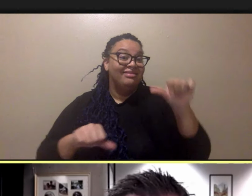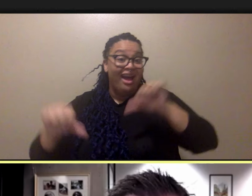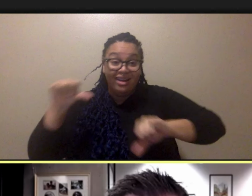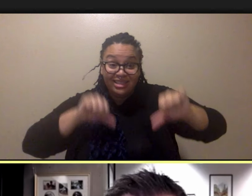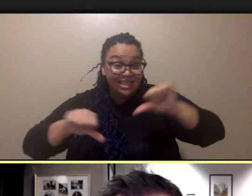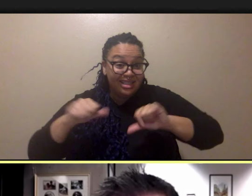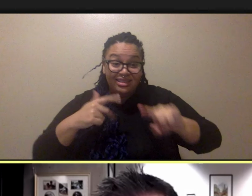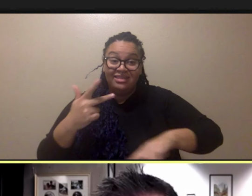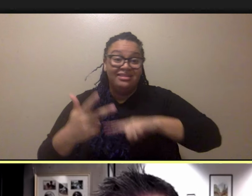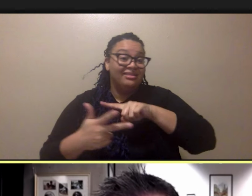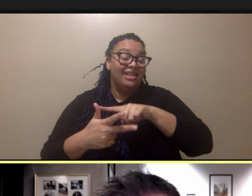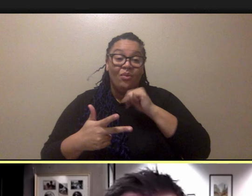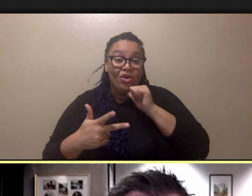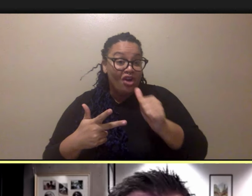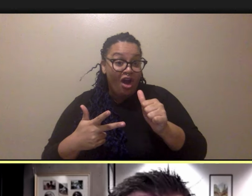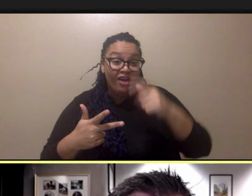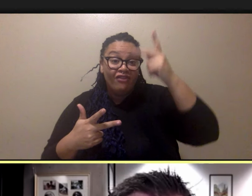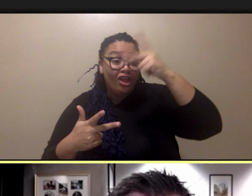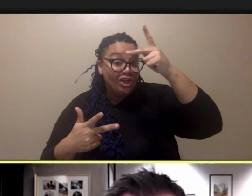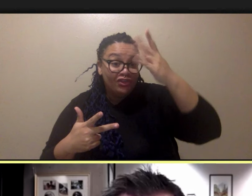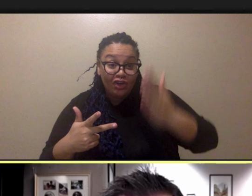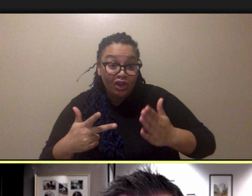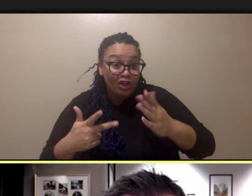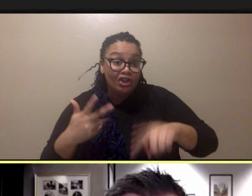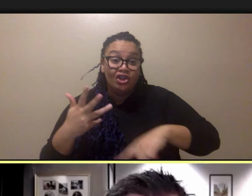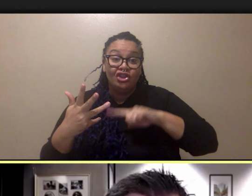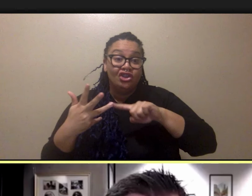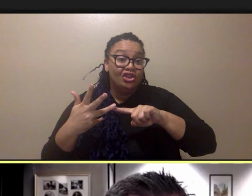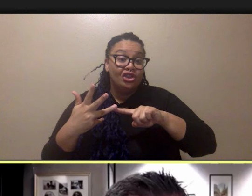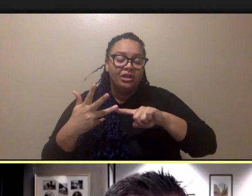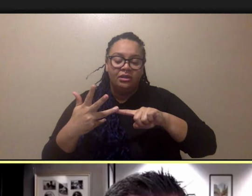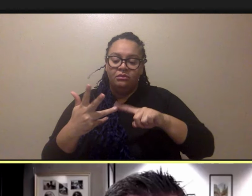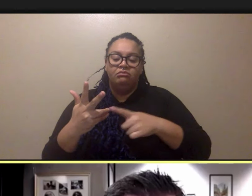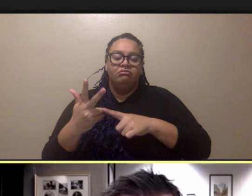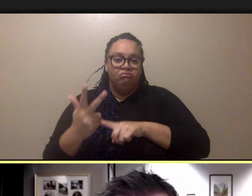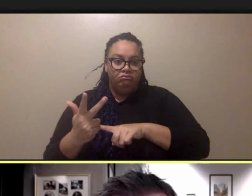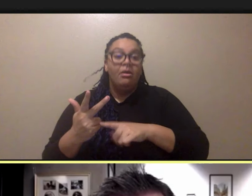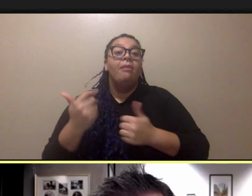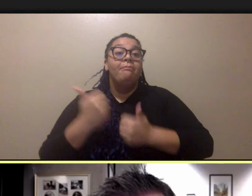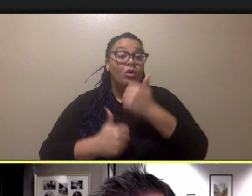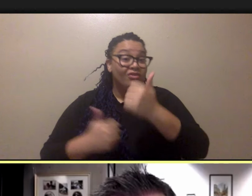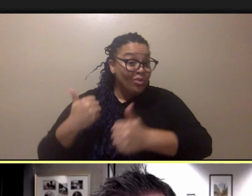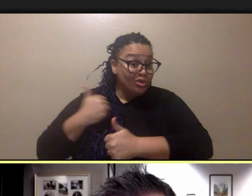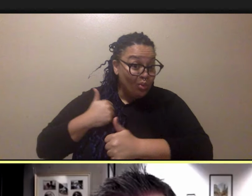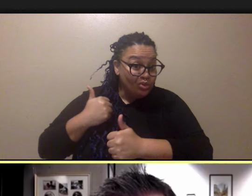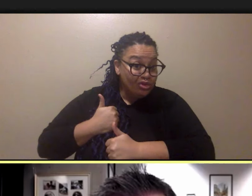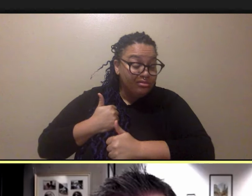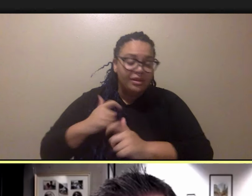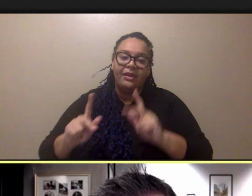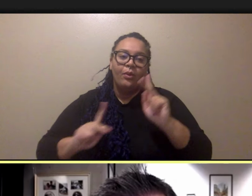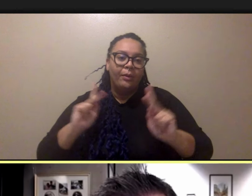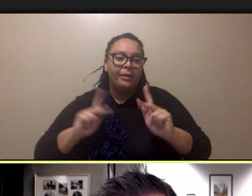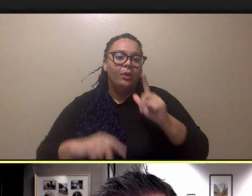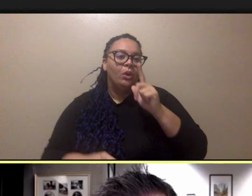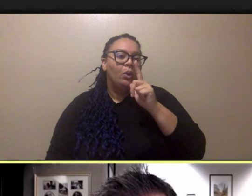scientists. They were not philosophers. They were mostly soldiers. They were people who